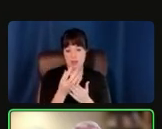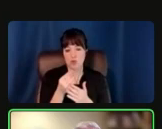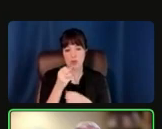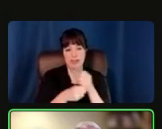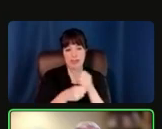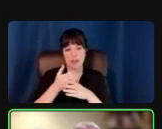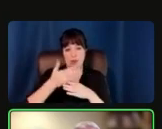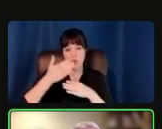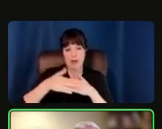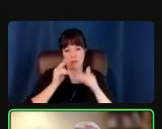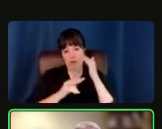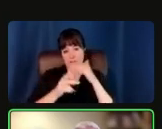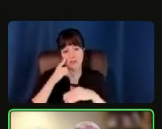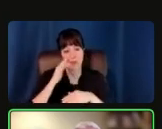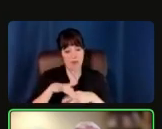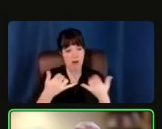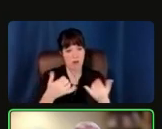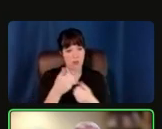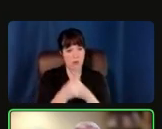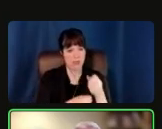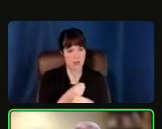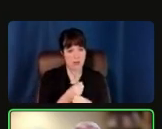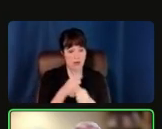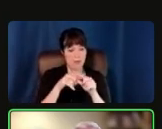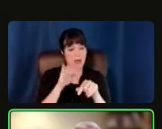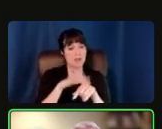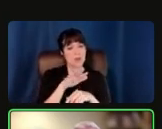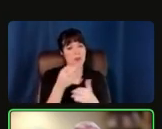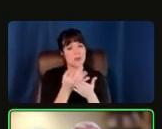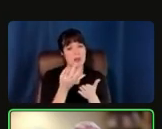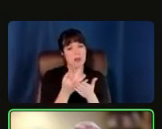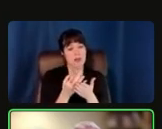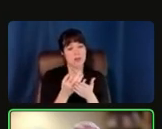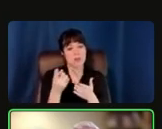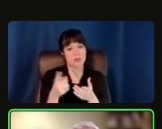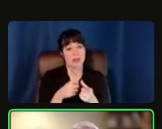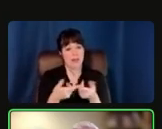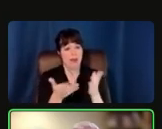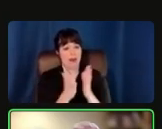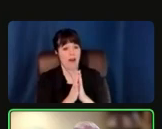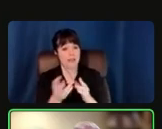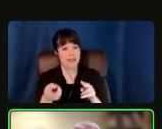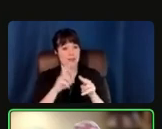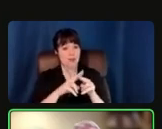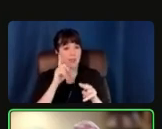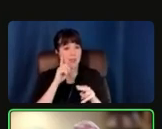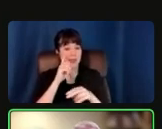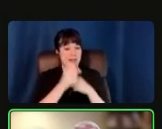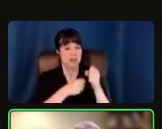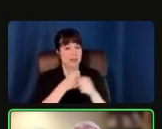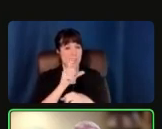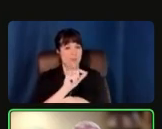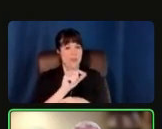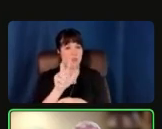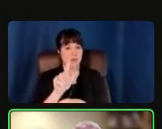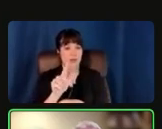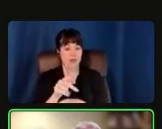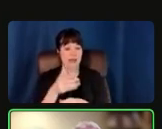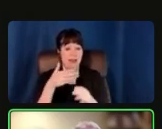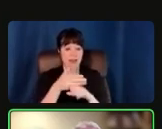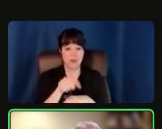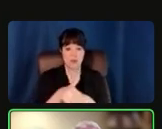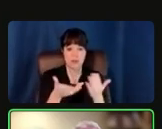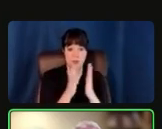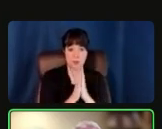year. Based on the financials submitted, the haulers requested an increase in 2023. Following this request,